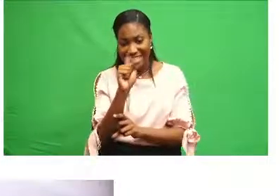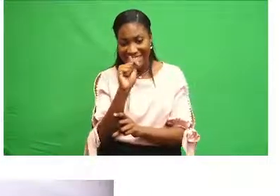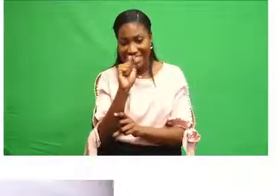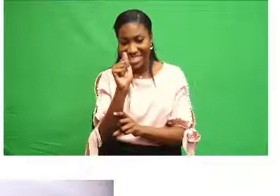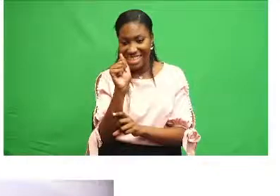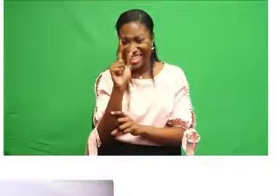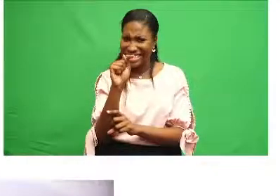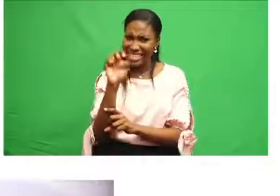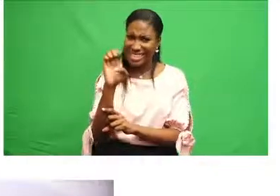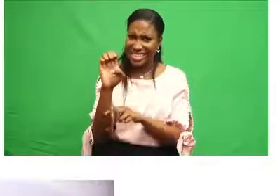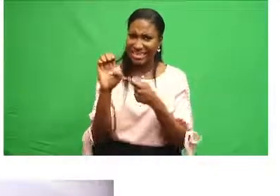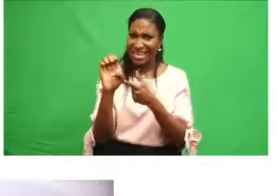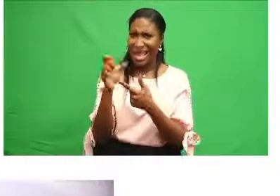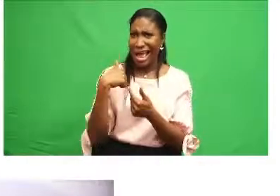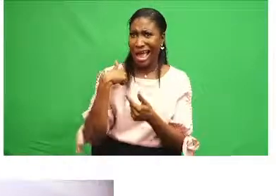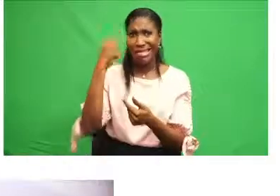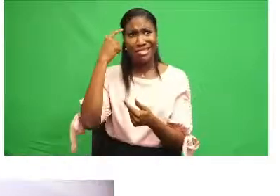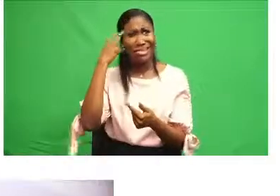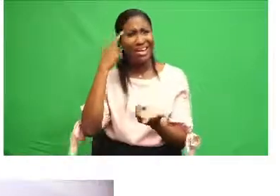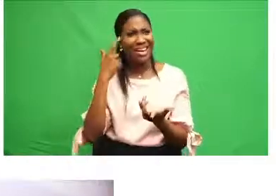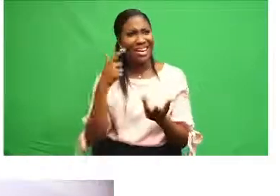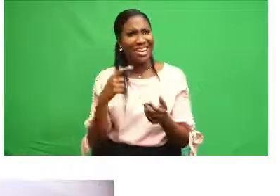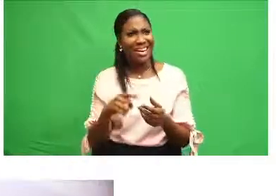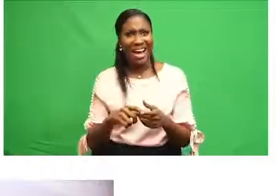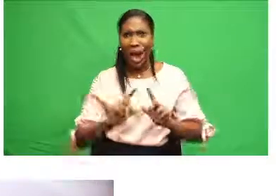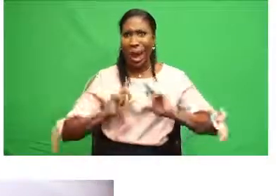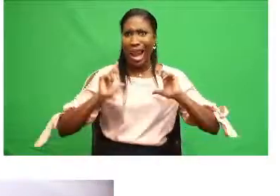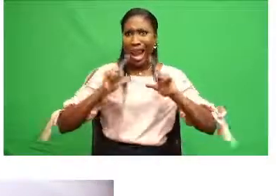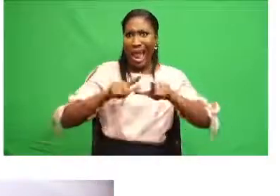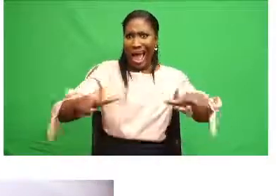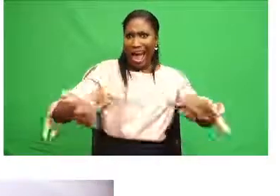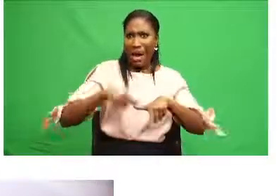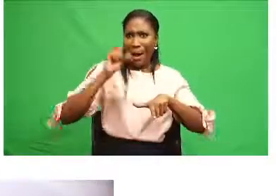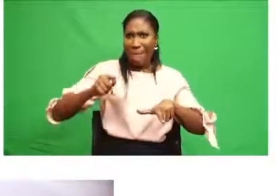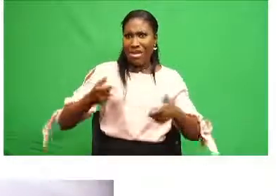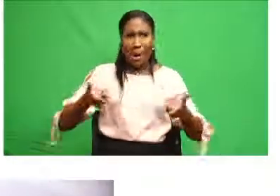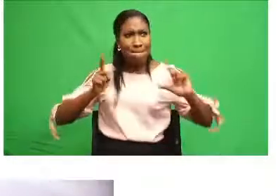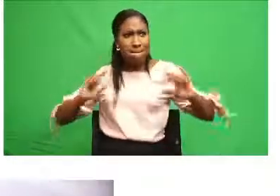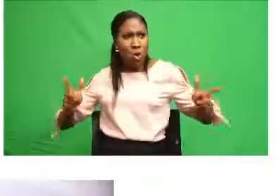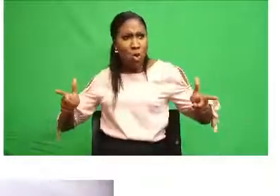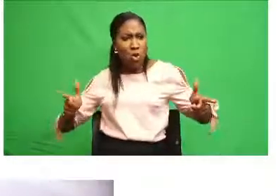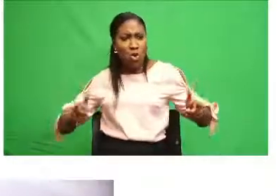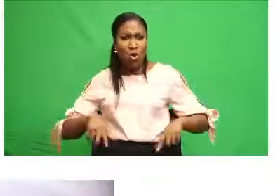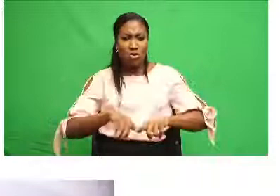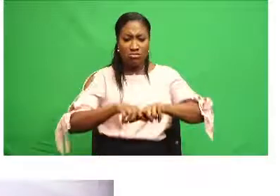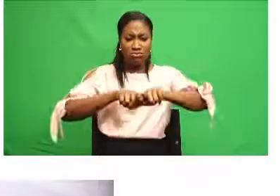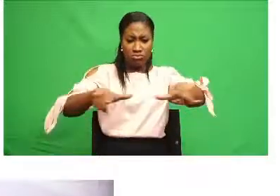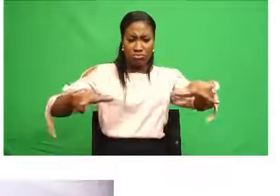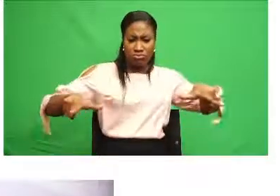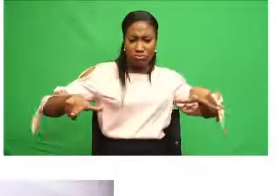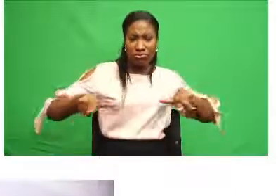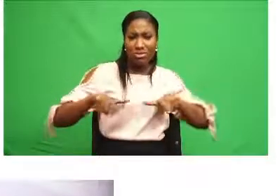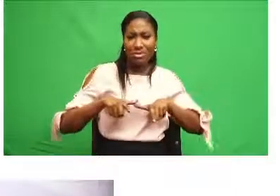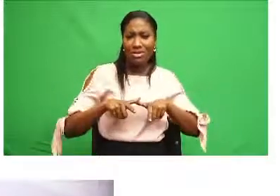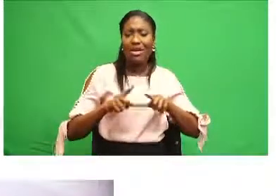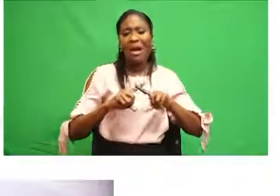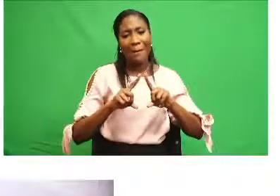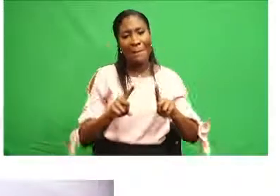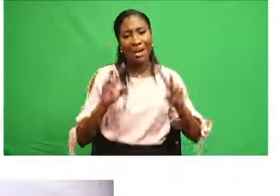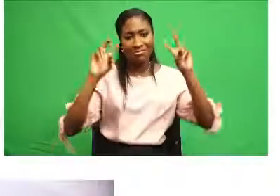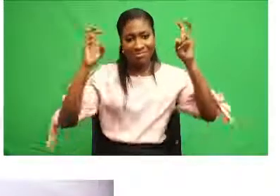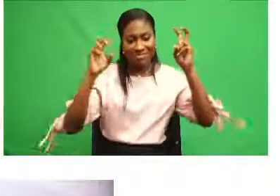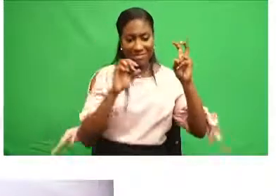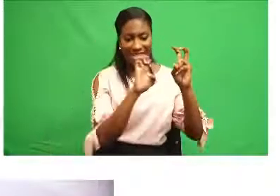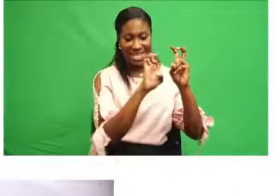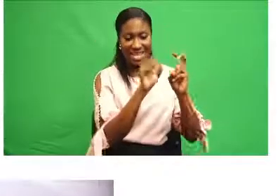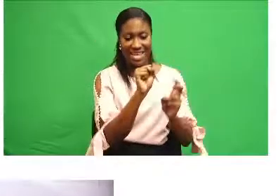to mind. You know, you have an estate in the country, acres of land and so on. Well, that can be a part of an estate, but an estate